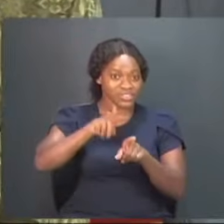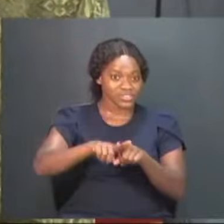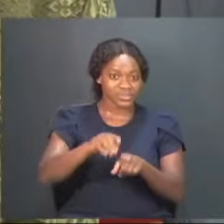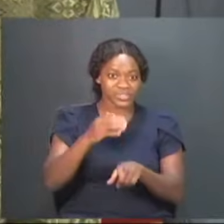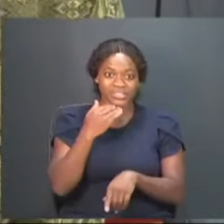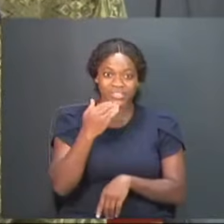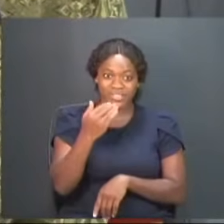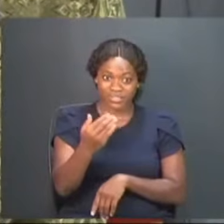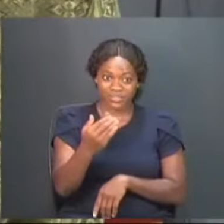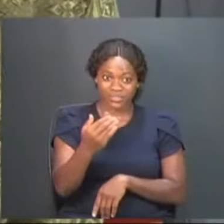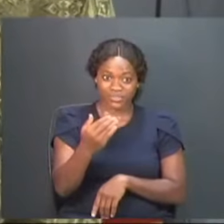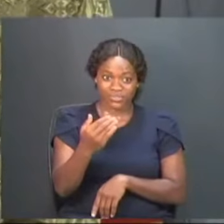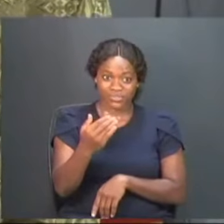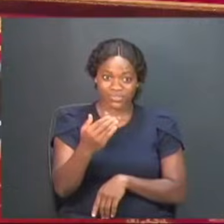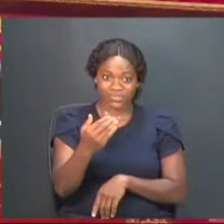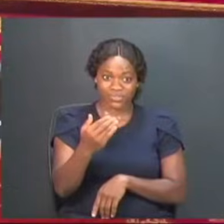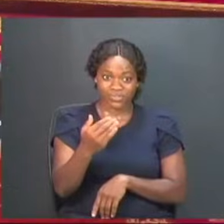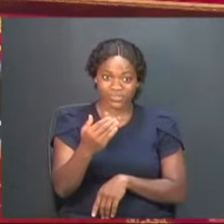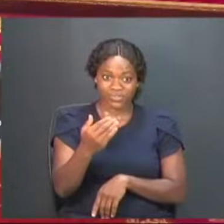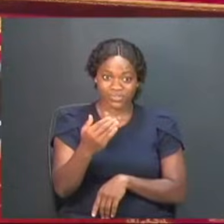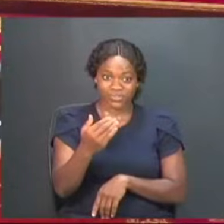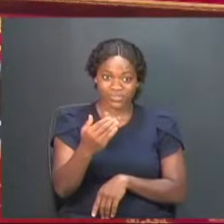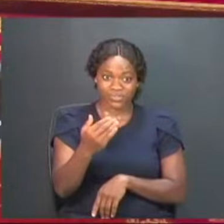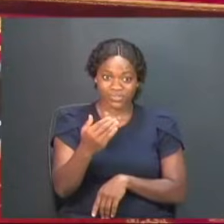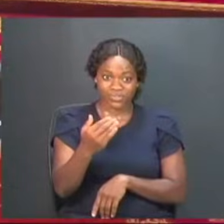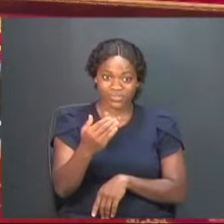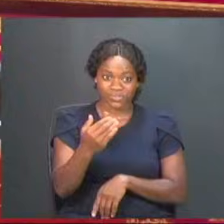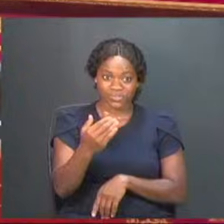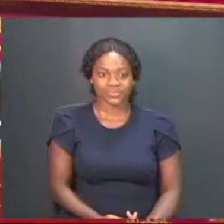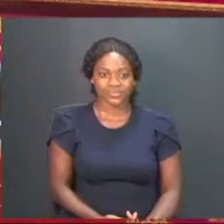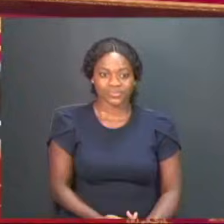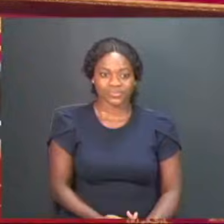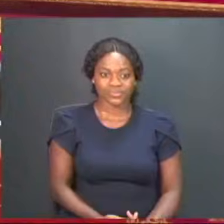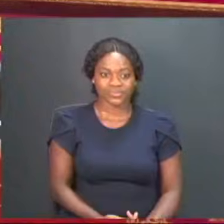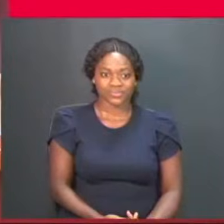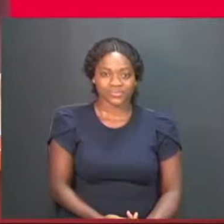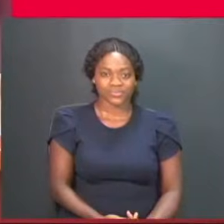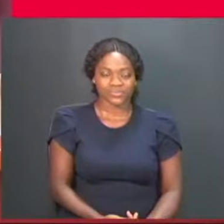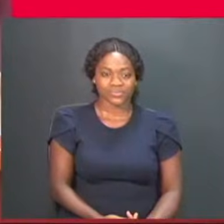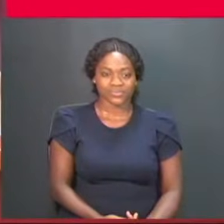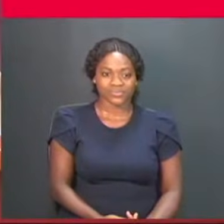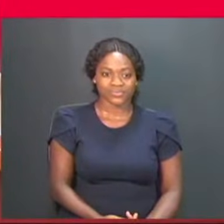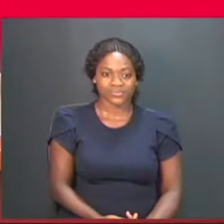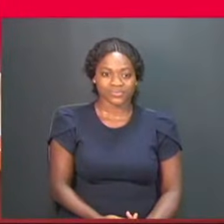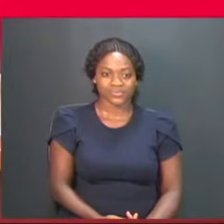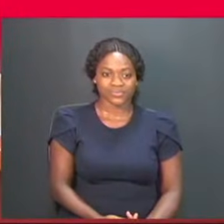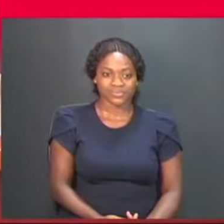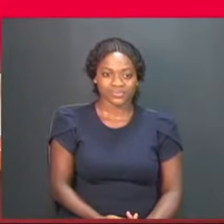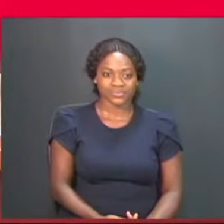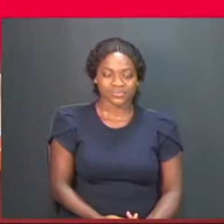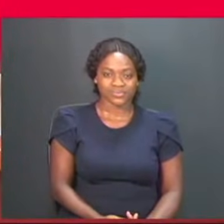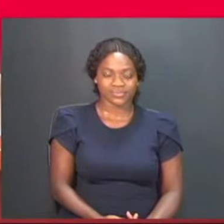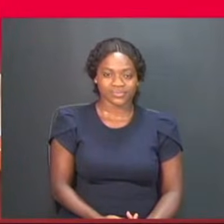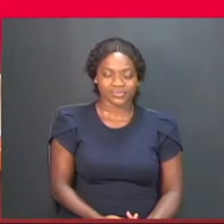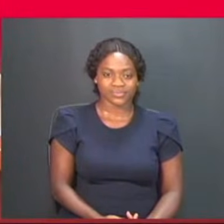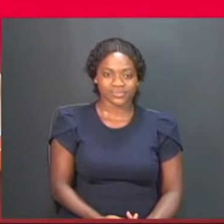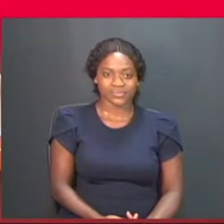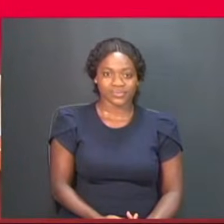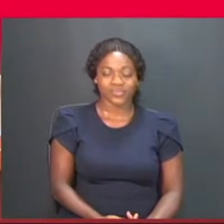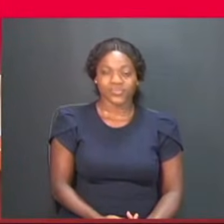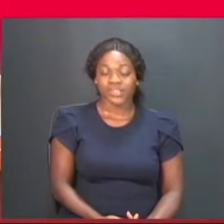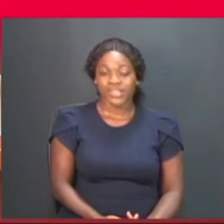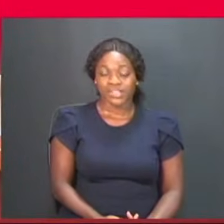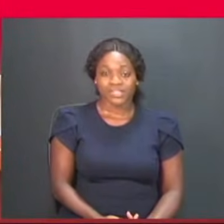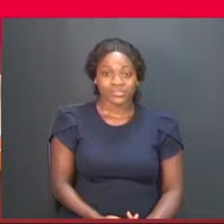Yes. Leave of the House. Yes. So let me hear you. The application is by the leave of the